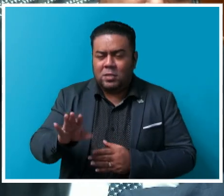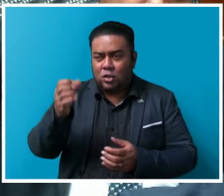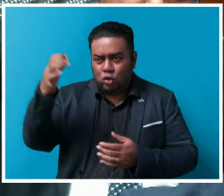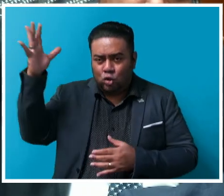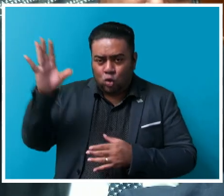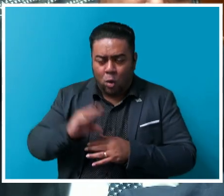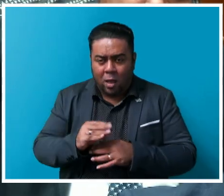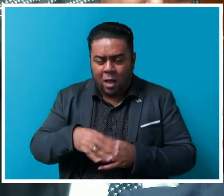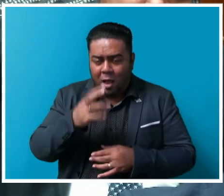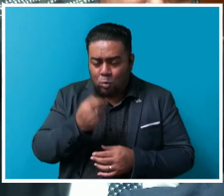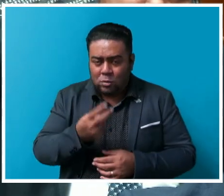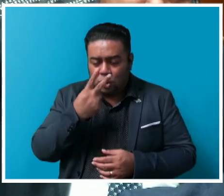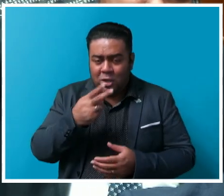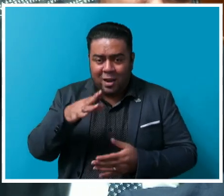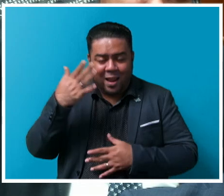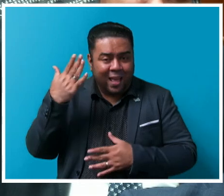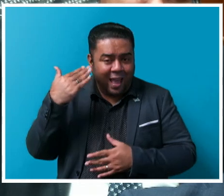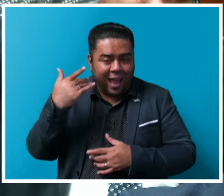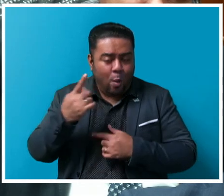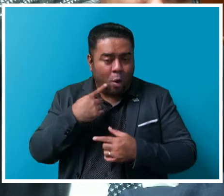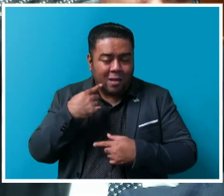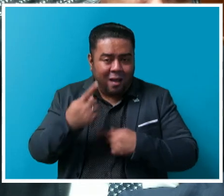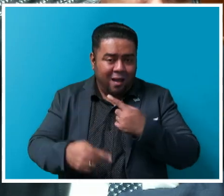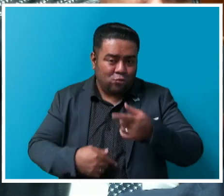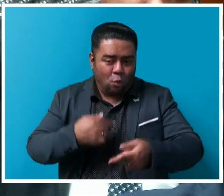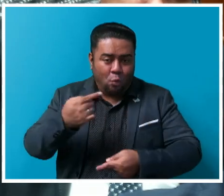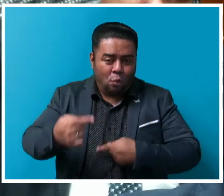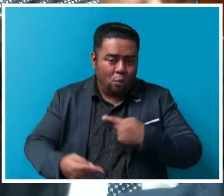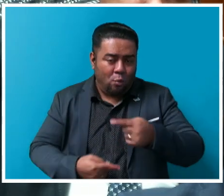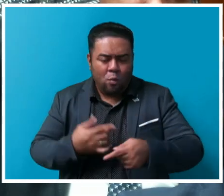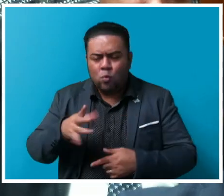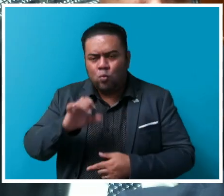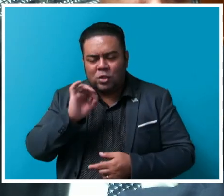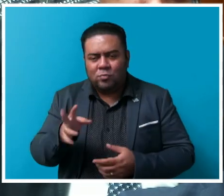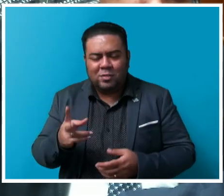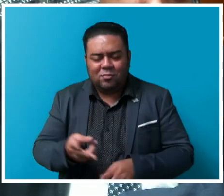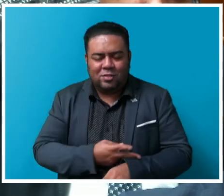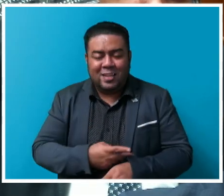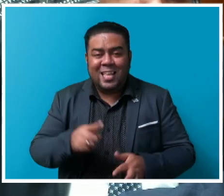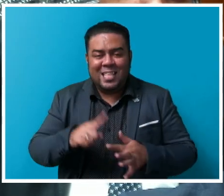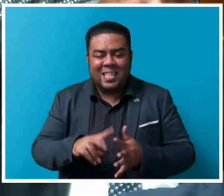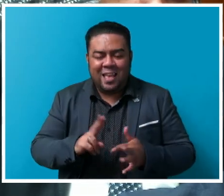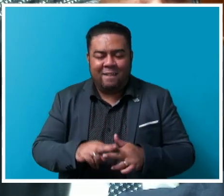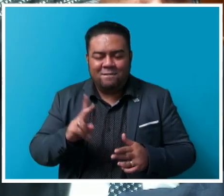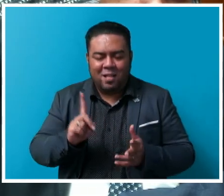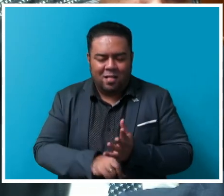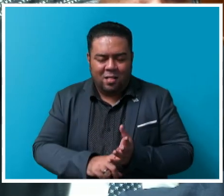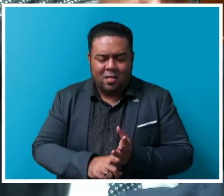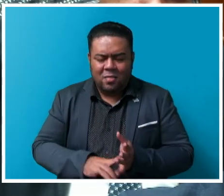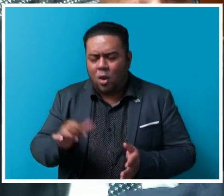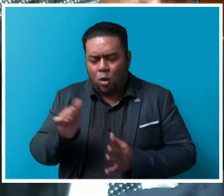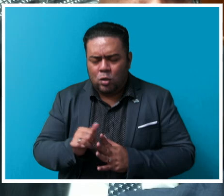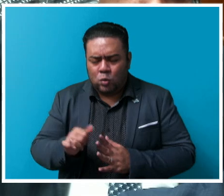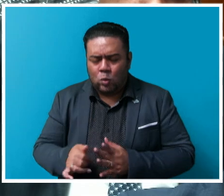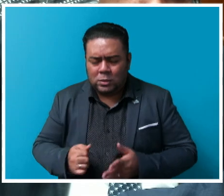hydrogen, and hydro in keeping with the green transition which is being driven by EFL. We are also supporting